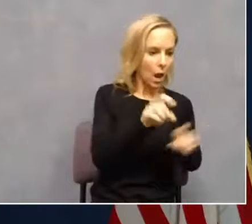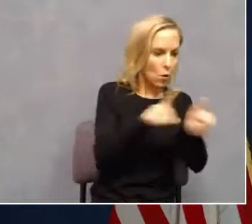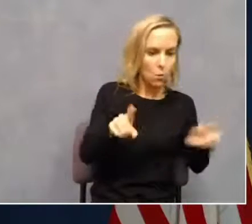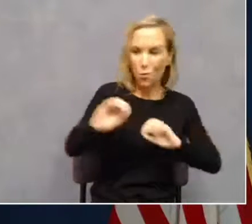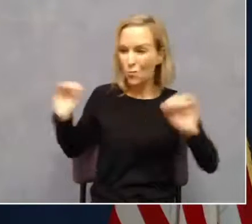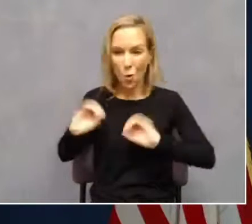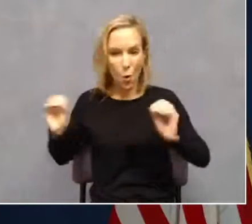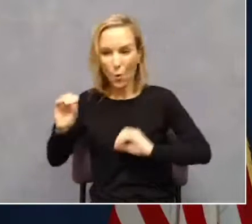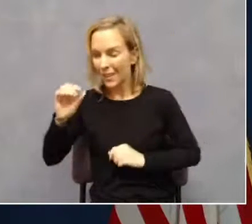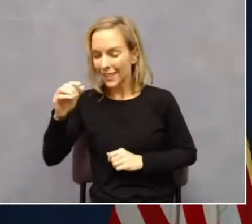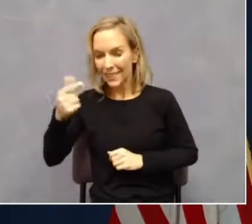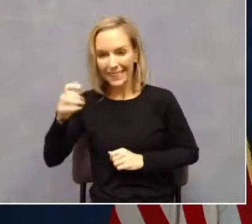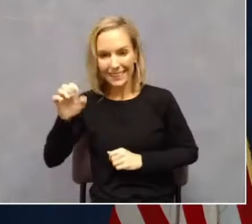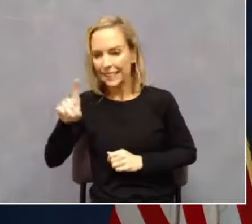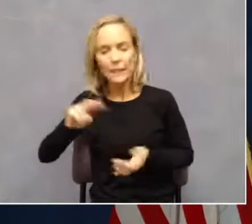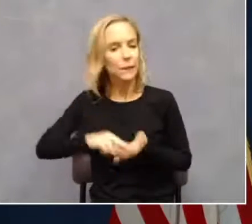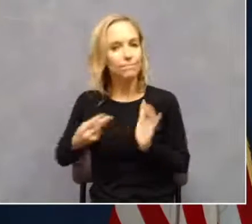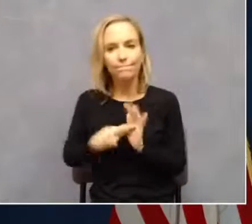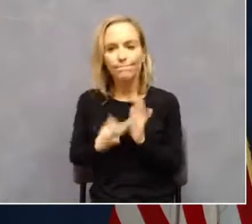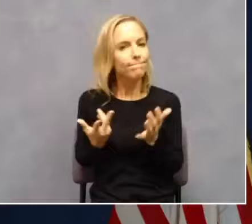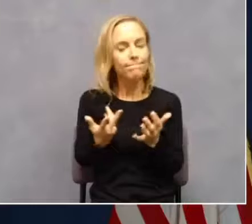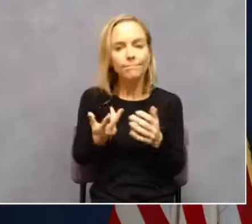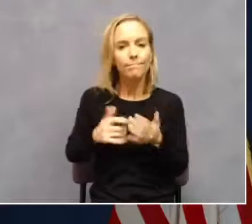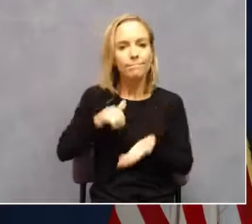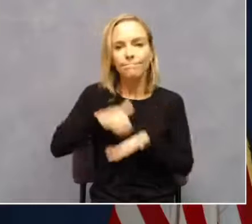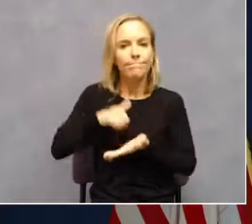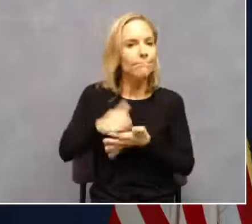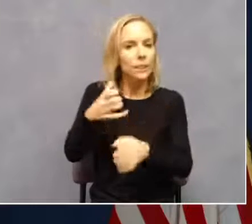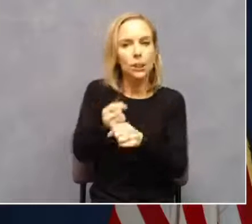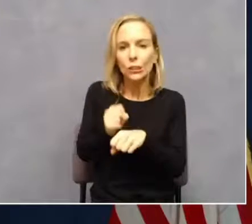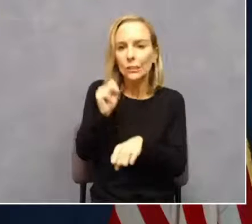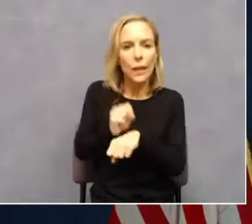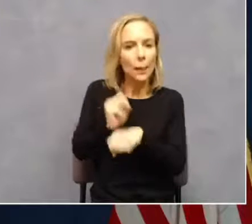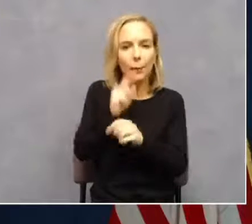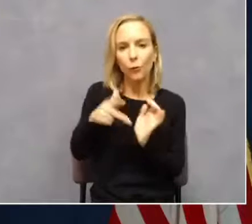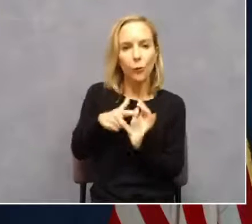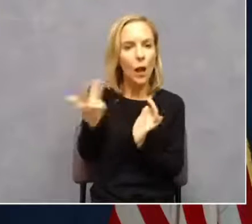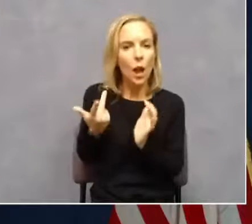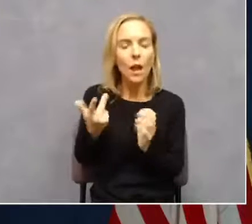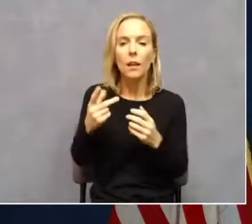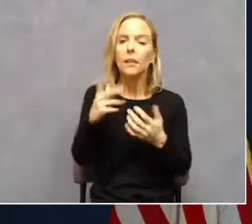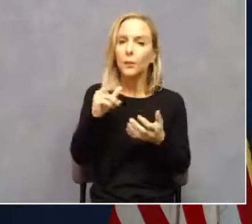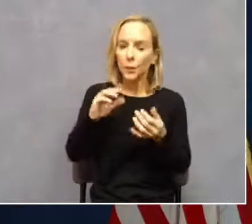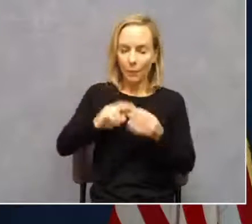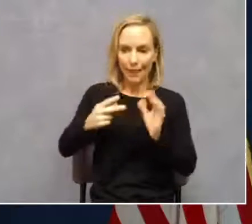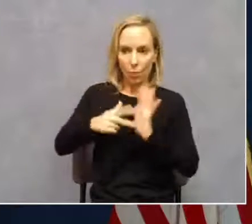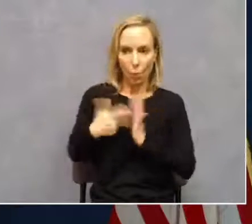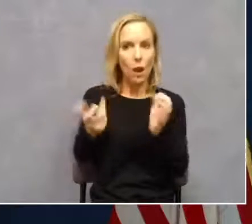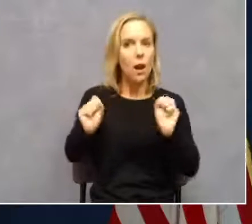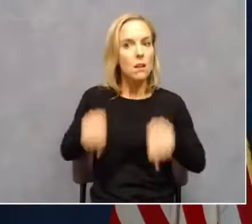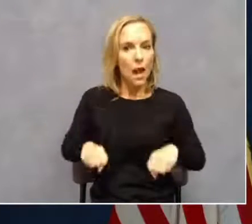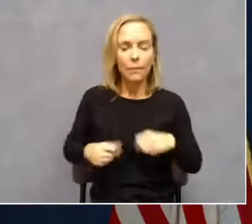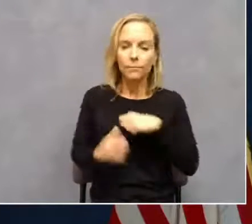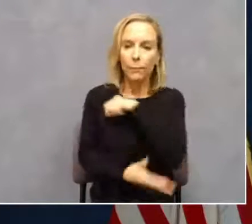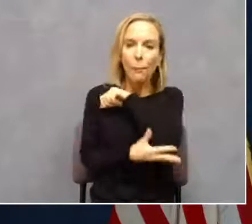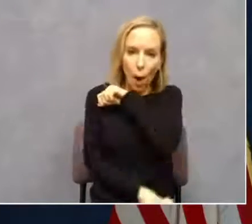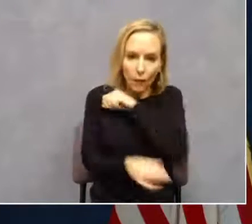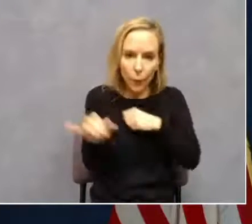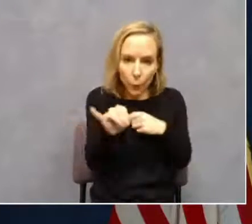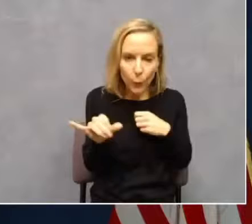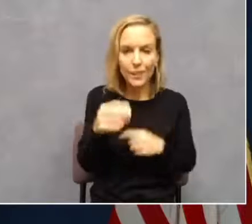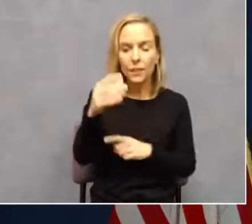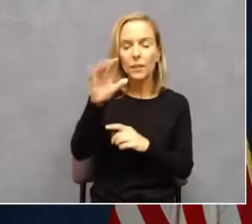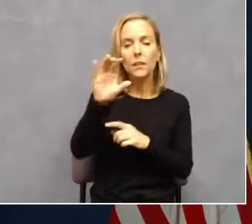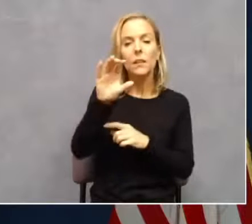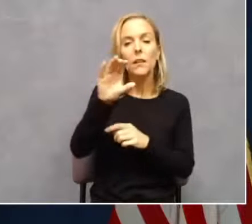as likely to be unemployed and 3 times as likely to live in poverty. Unfortunately, COVID forced the closure of Kentucky